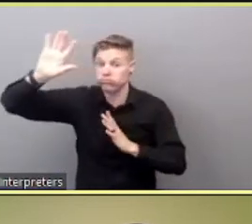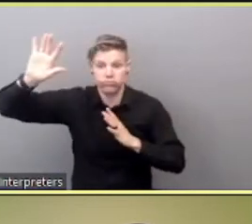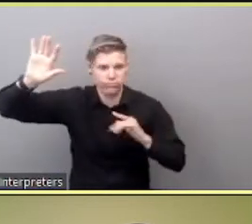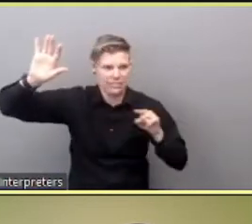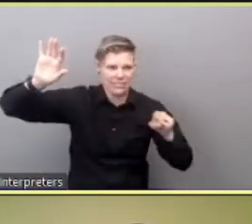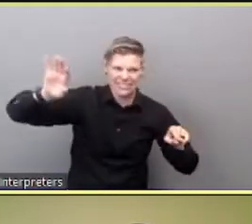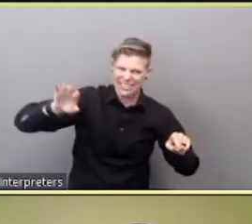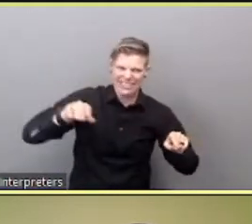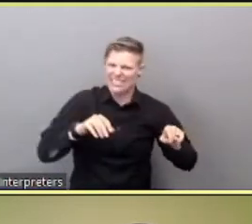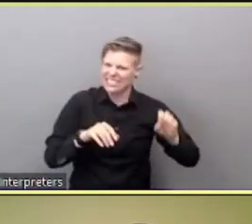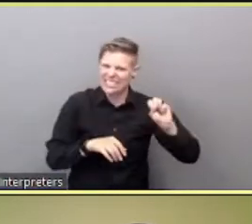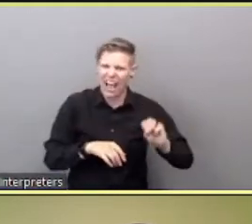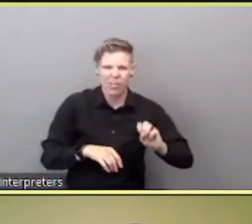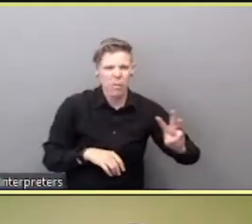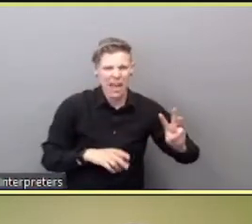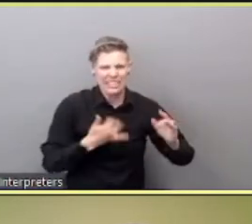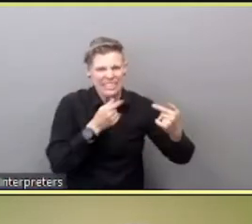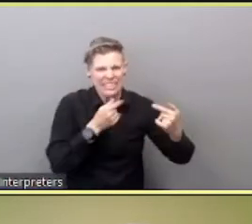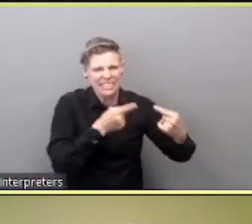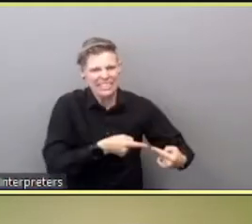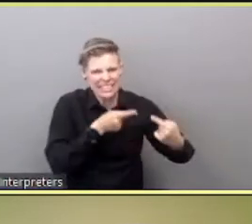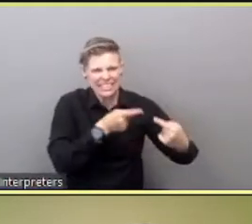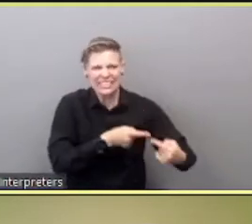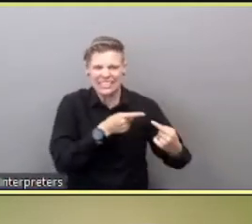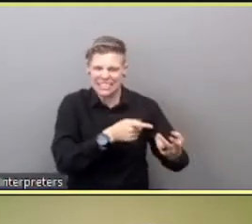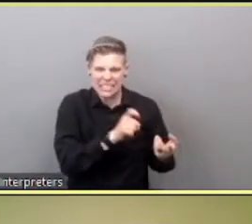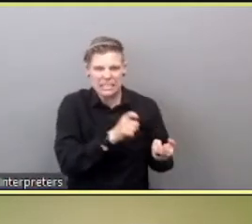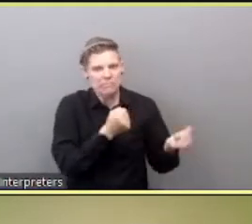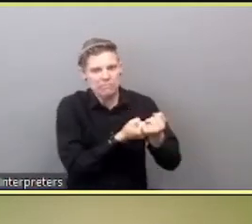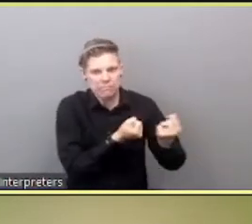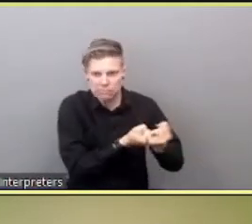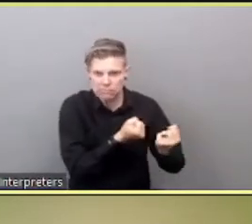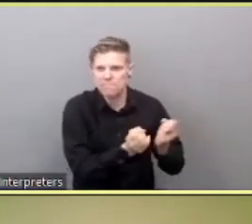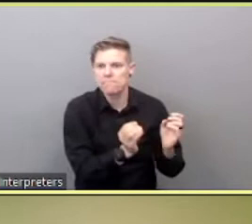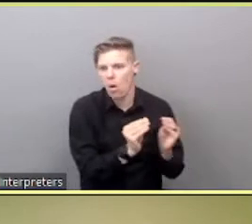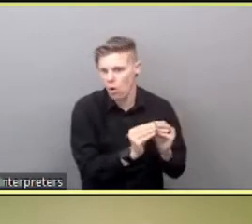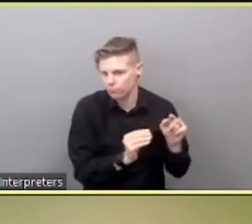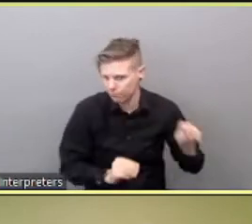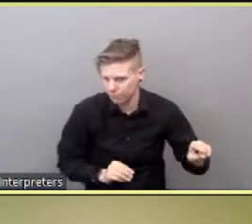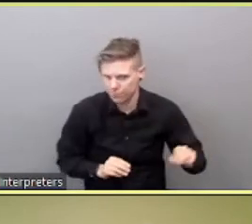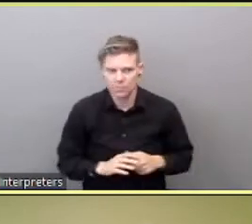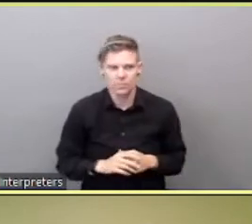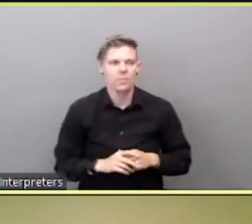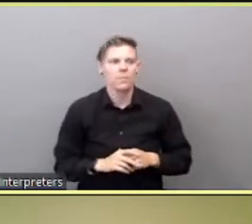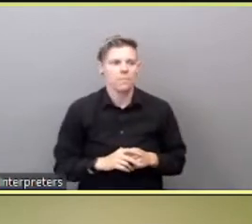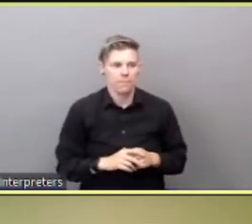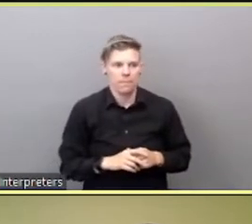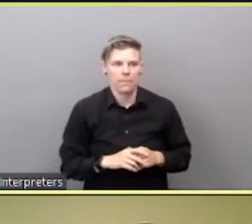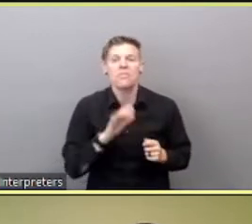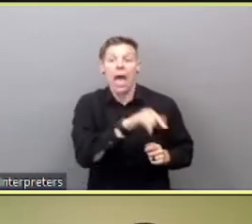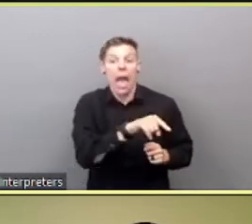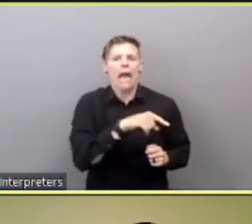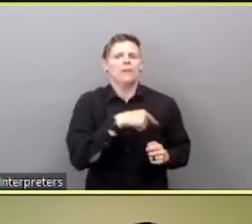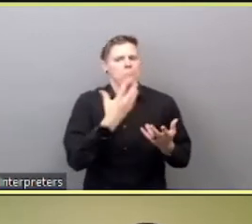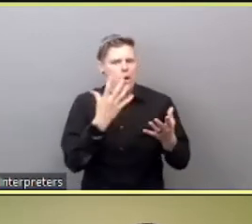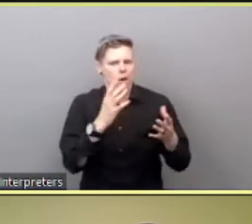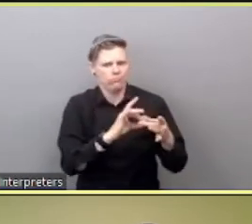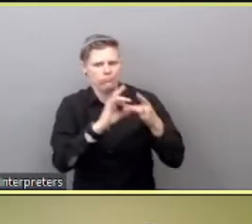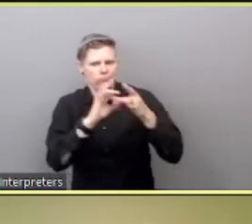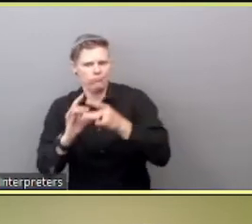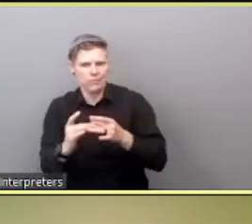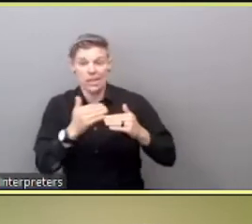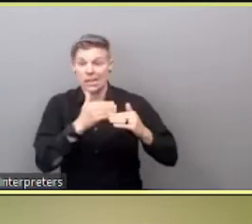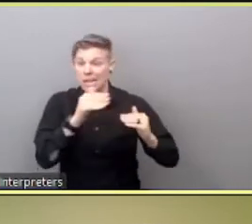receiving benefits. So that kind of coincides with what you'll see on the next slide, which is the unemployment rates by